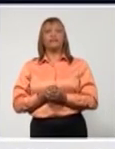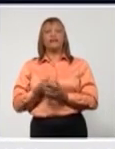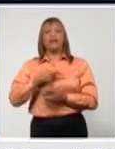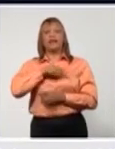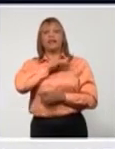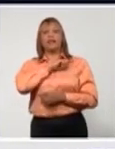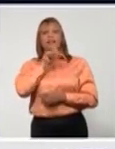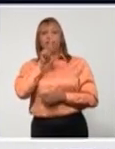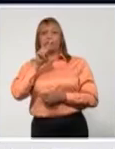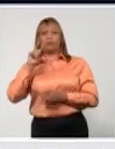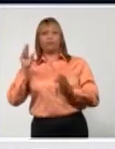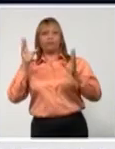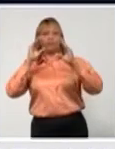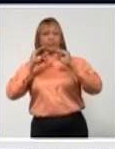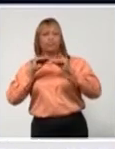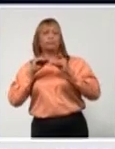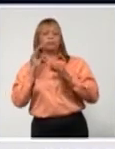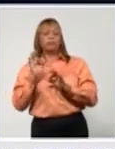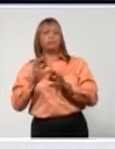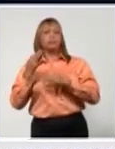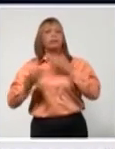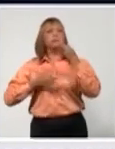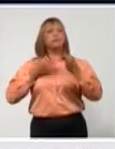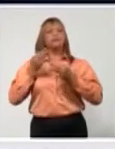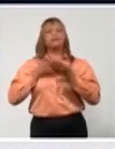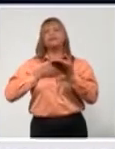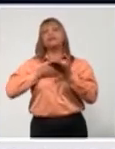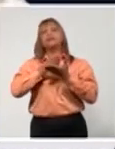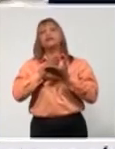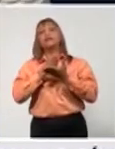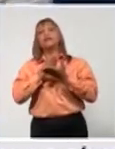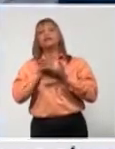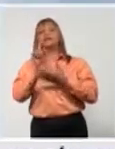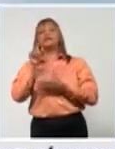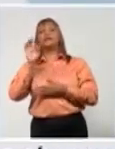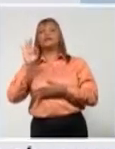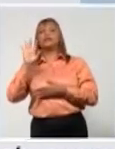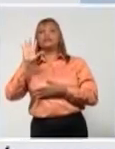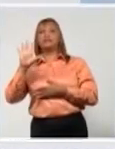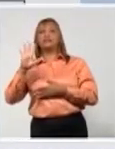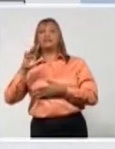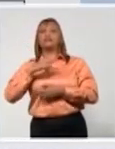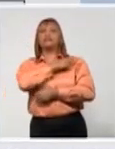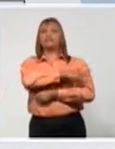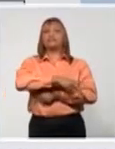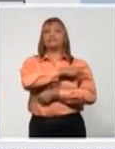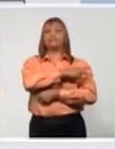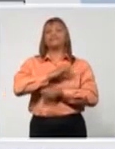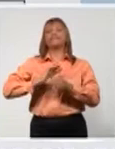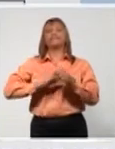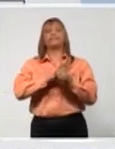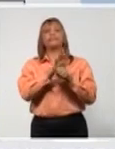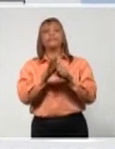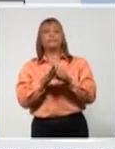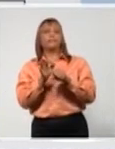night, COVID-19 continues to be present in the same 185 countries.